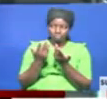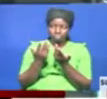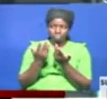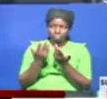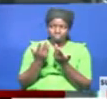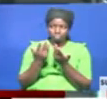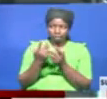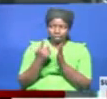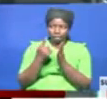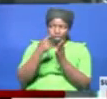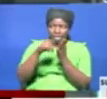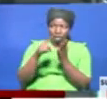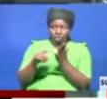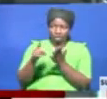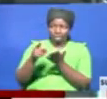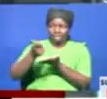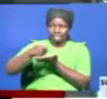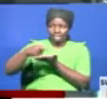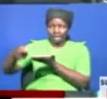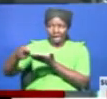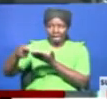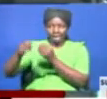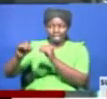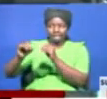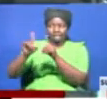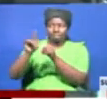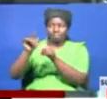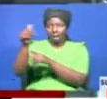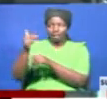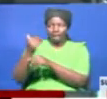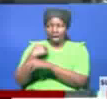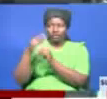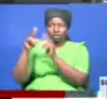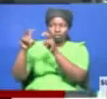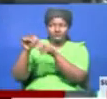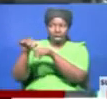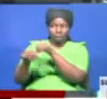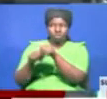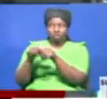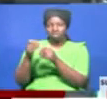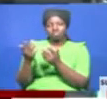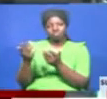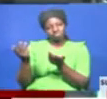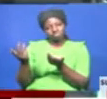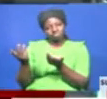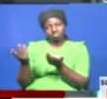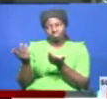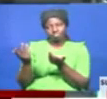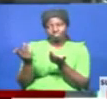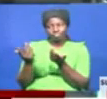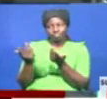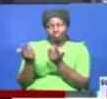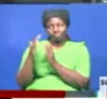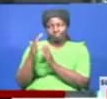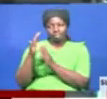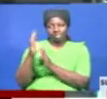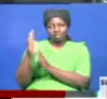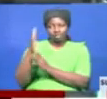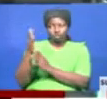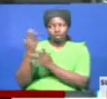appropriate signatures. There were some which had issues about what you would call the appropriate security features,